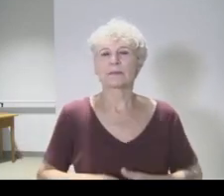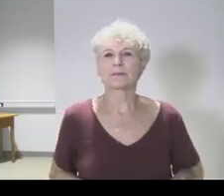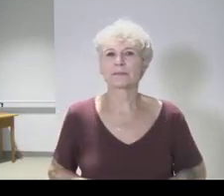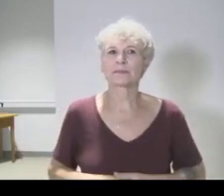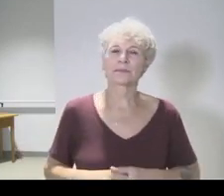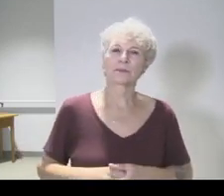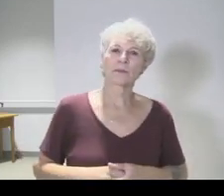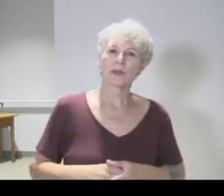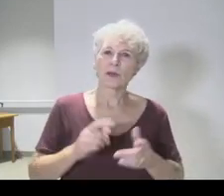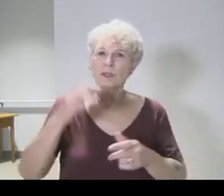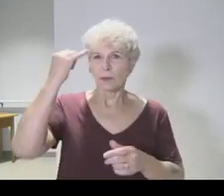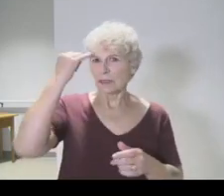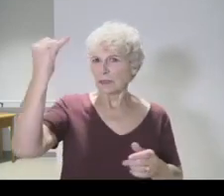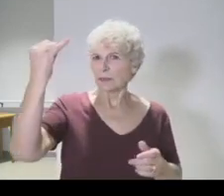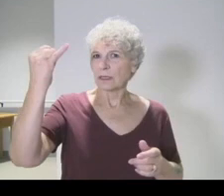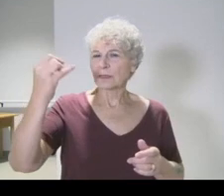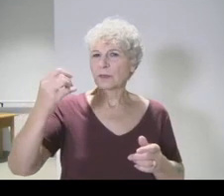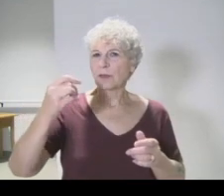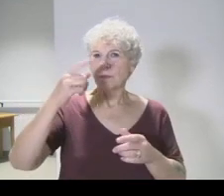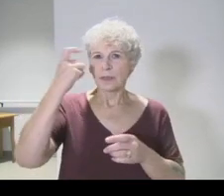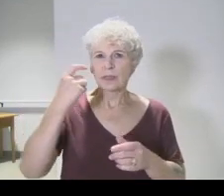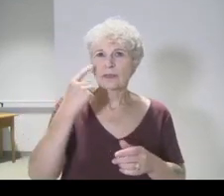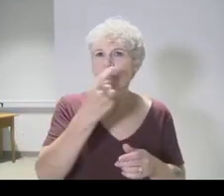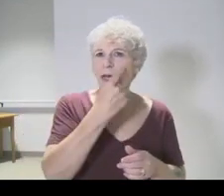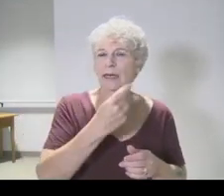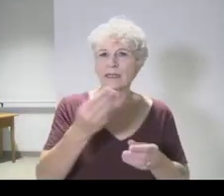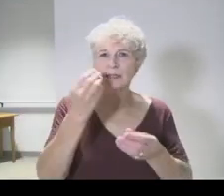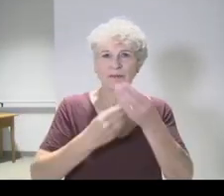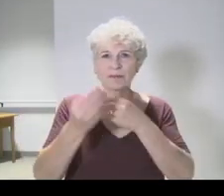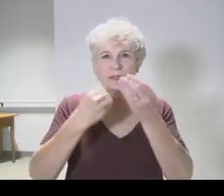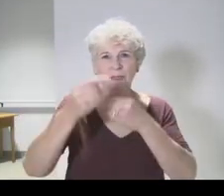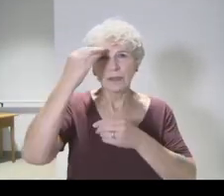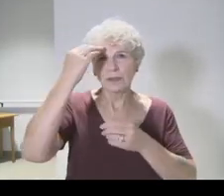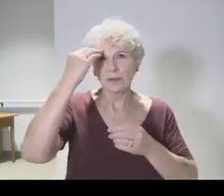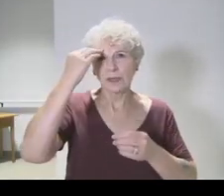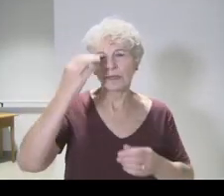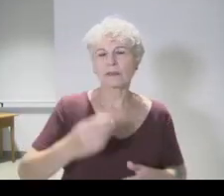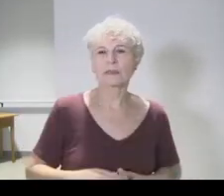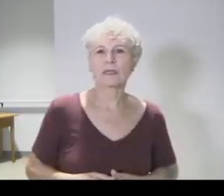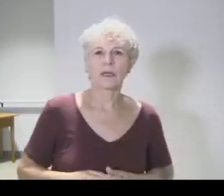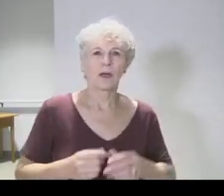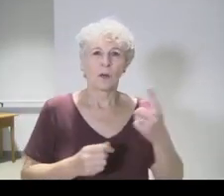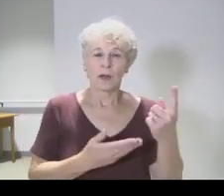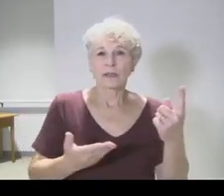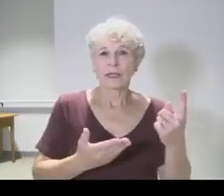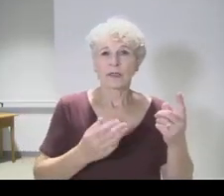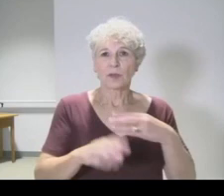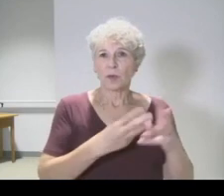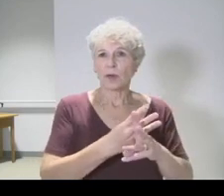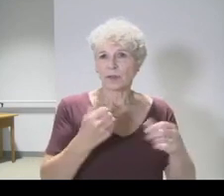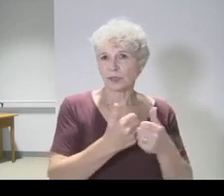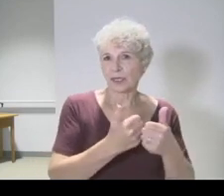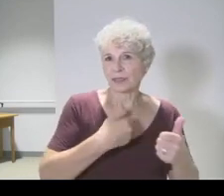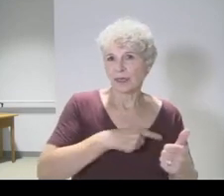It's also intellectual, because our eyes feed our minds. One thing that the world challenges us to do